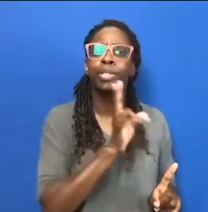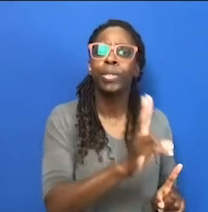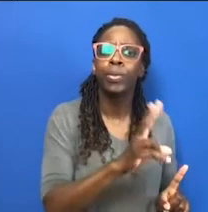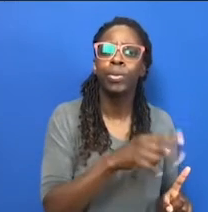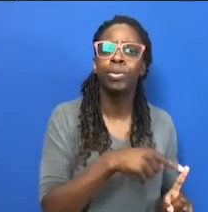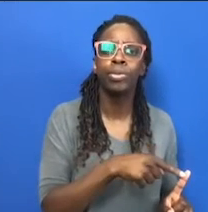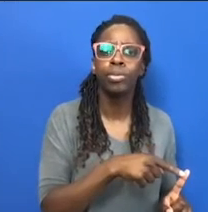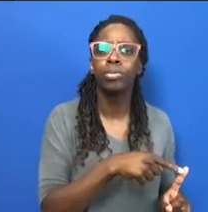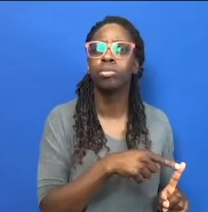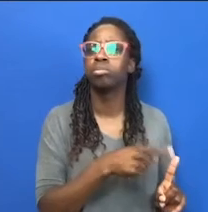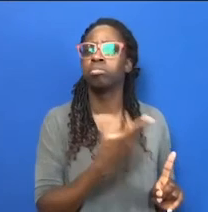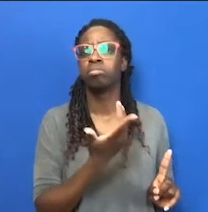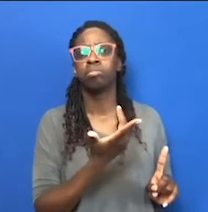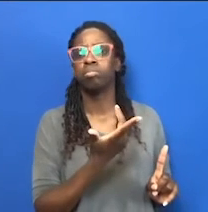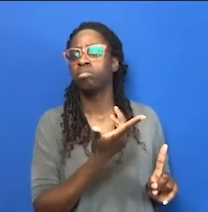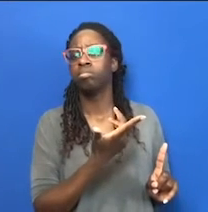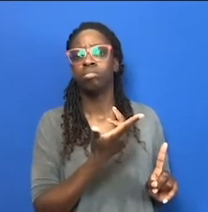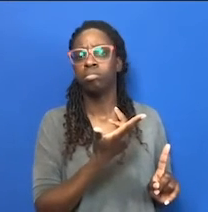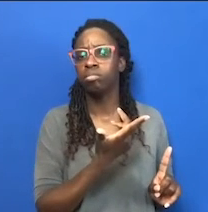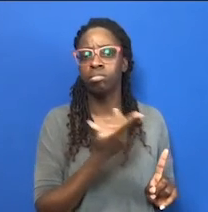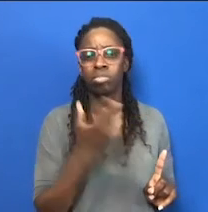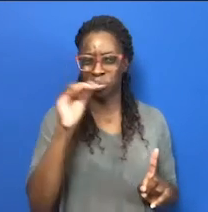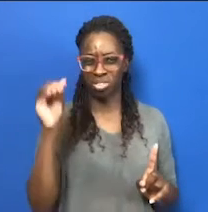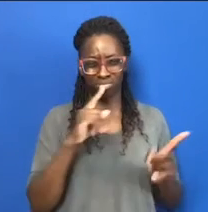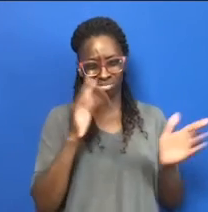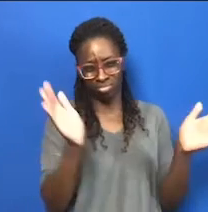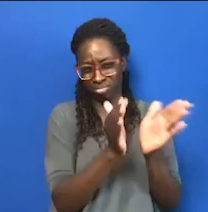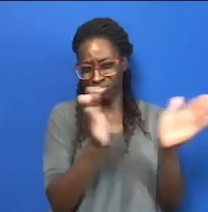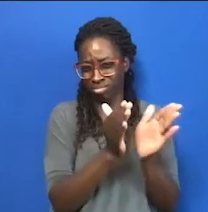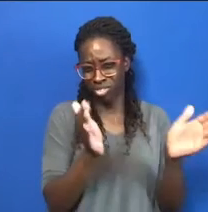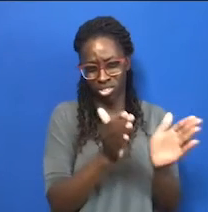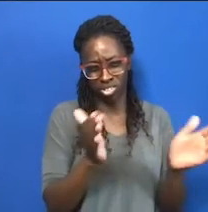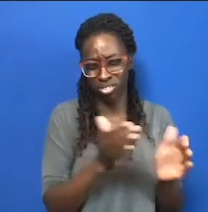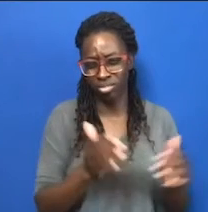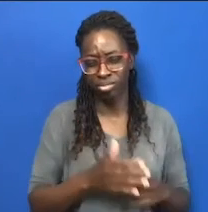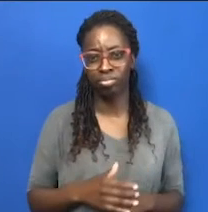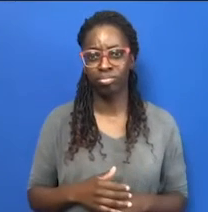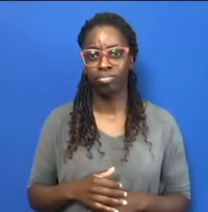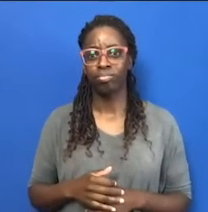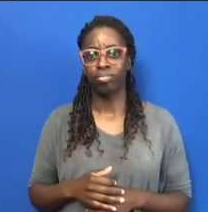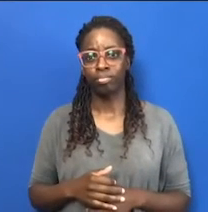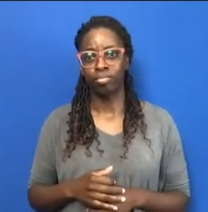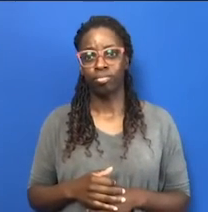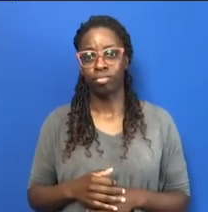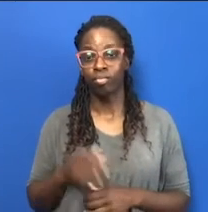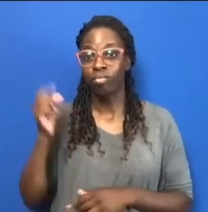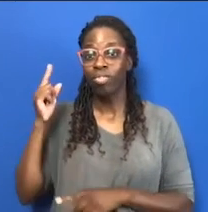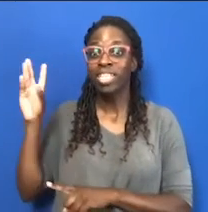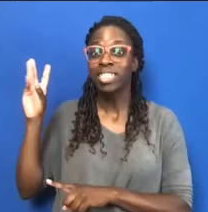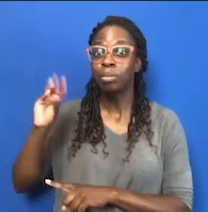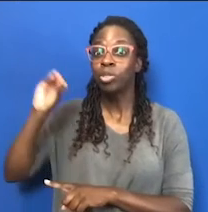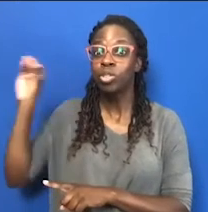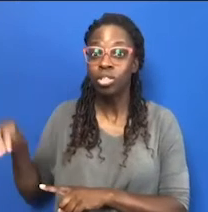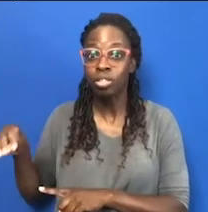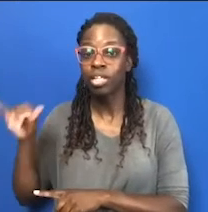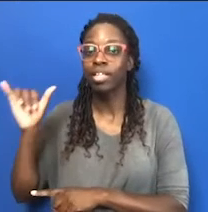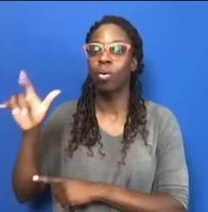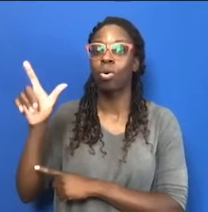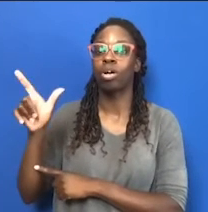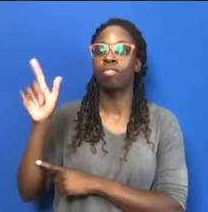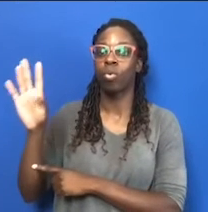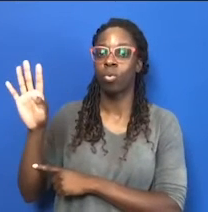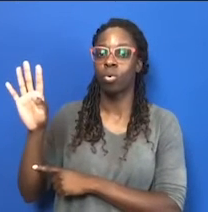Just 6%, and that's 29 actual references that we found, referred to children with